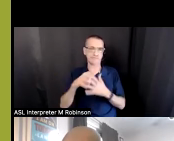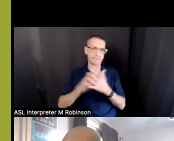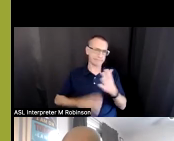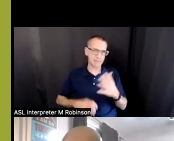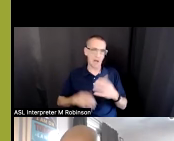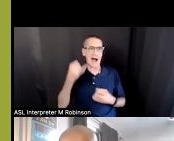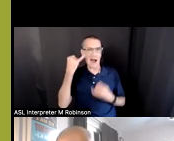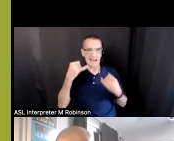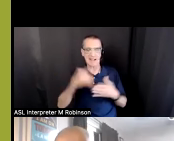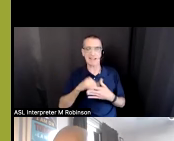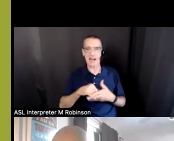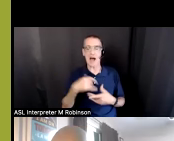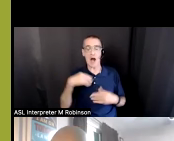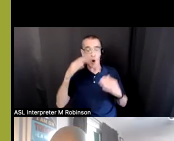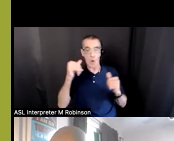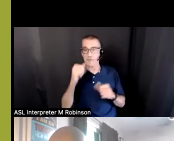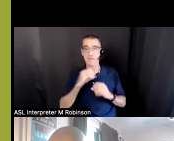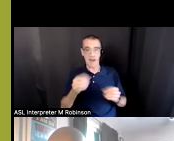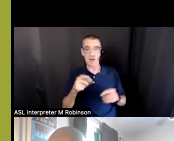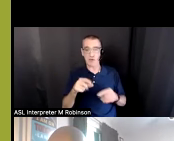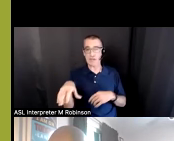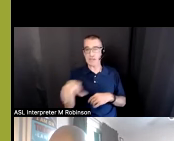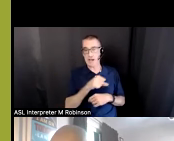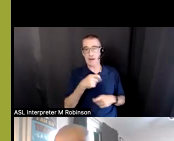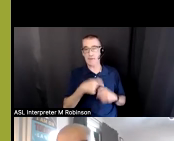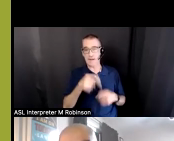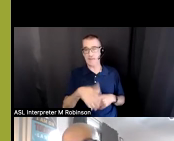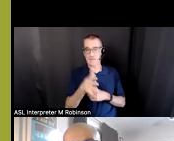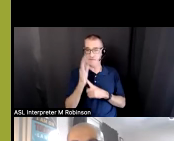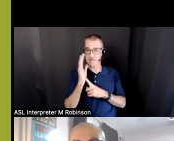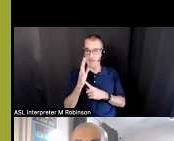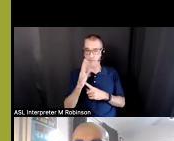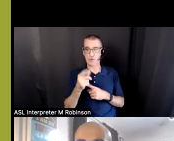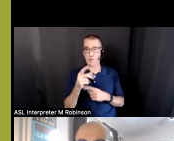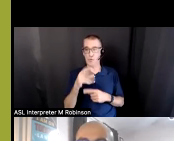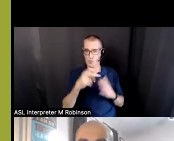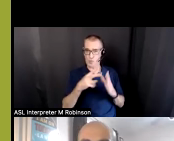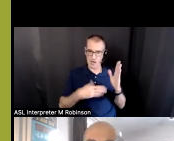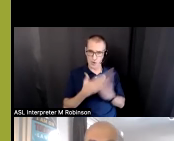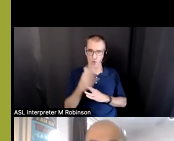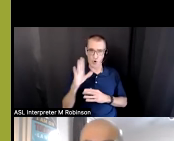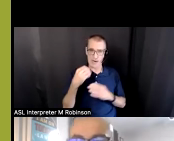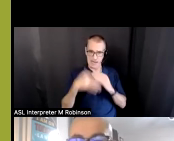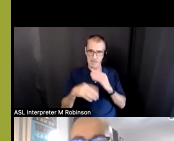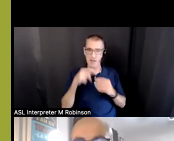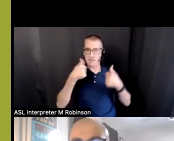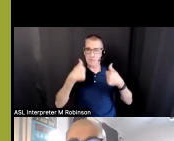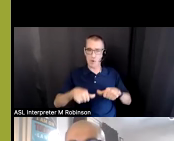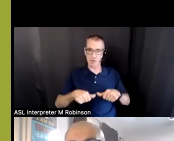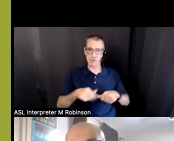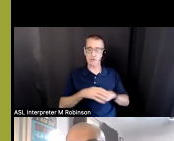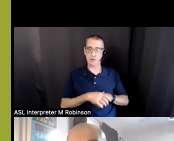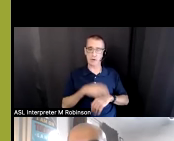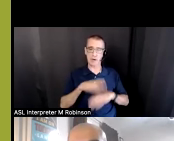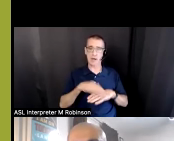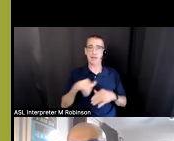rural context. And I hope, if nothing else, you can take the 5 minutes to just read through Sarah's email. It's posted in